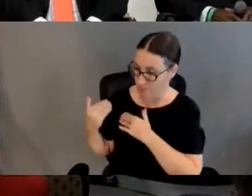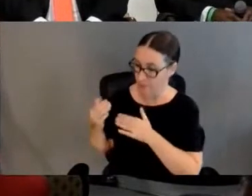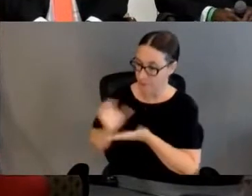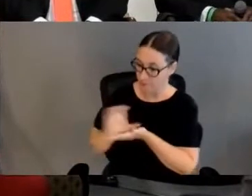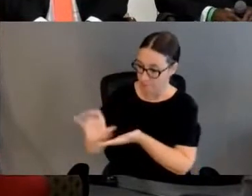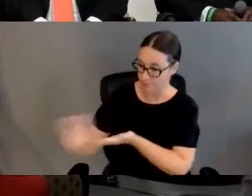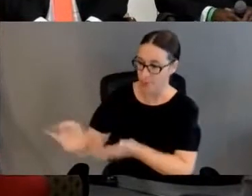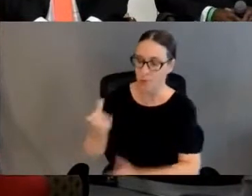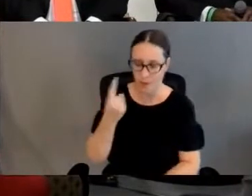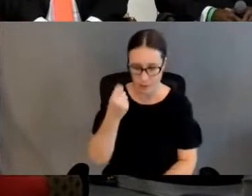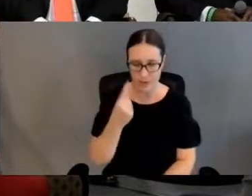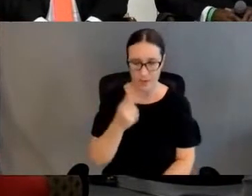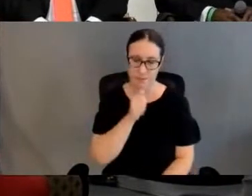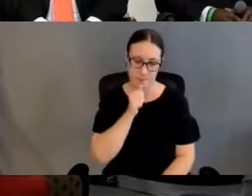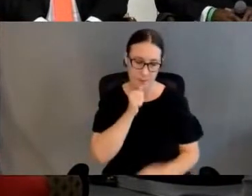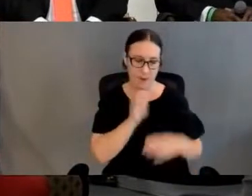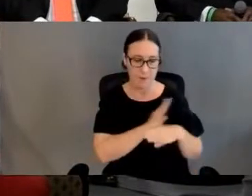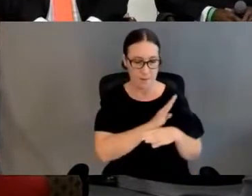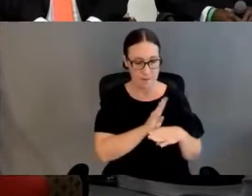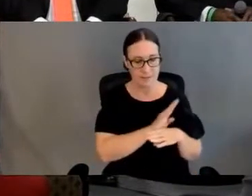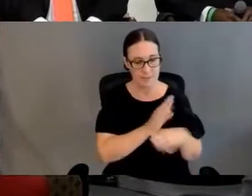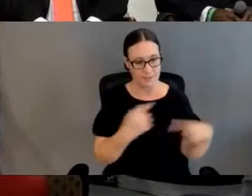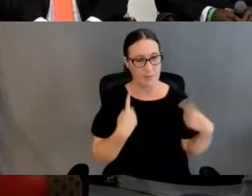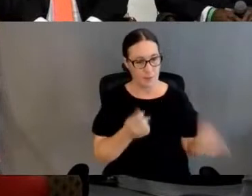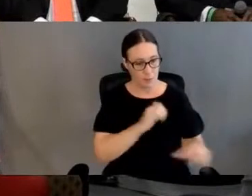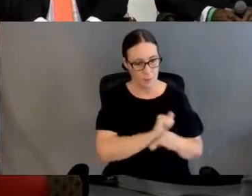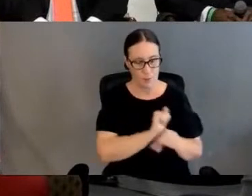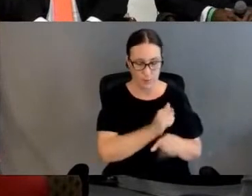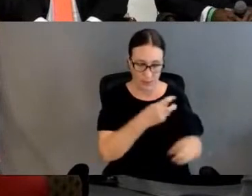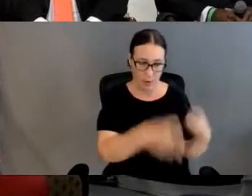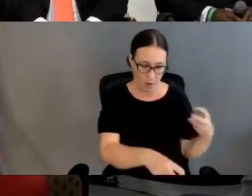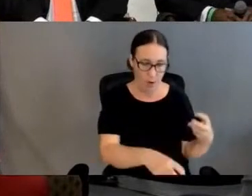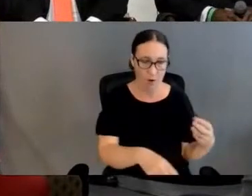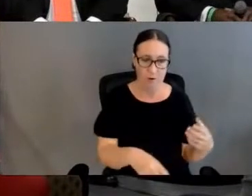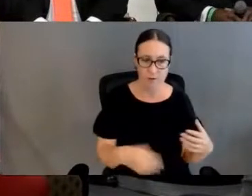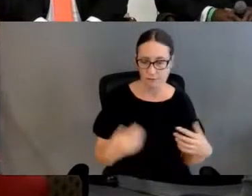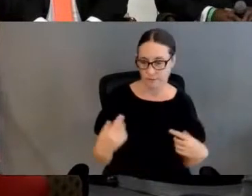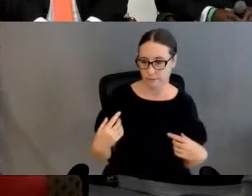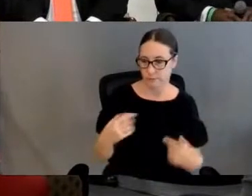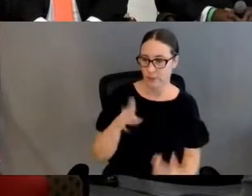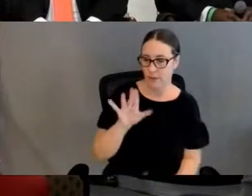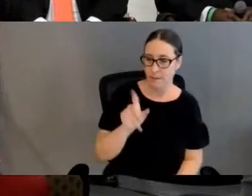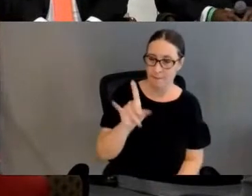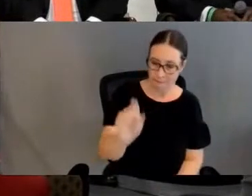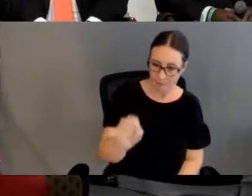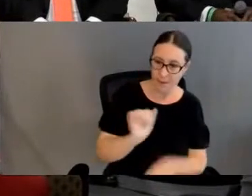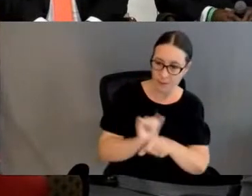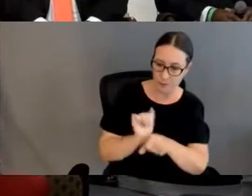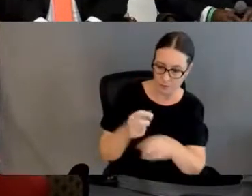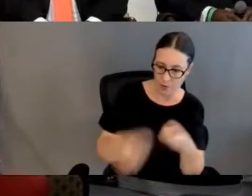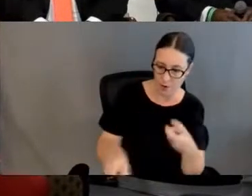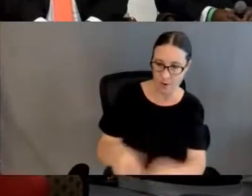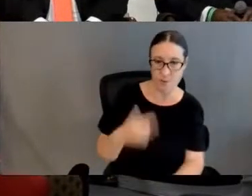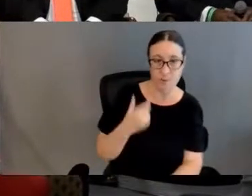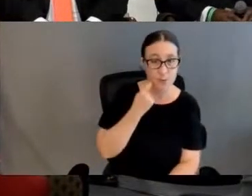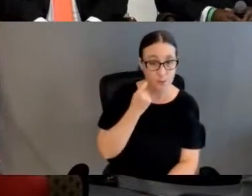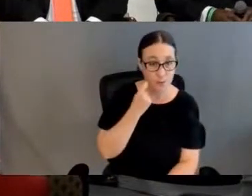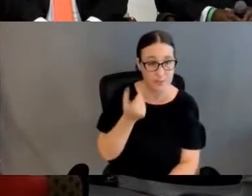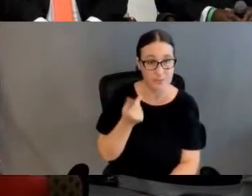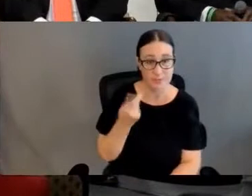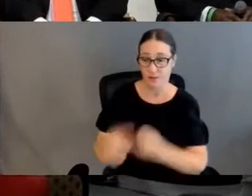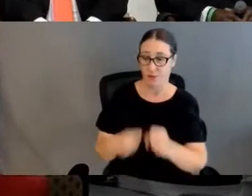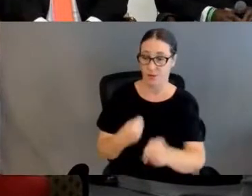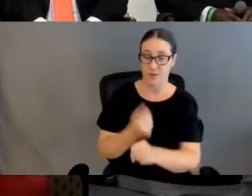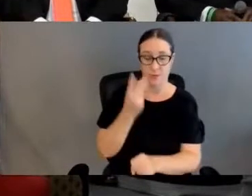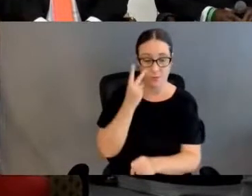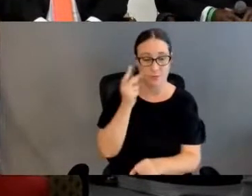more. Traditionally, banks have done work in this space, but over the last few years, we've seen companies step into the space as well in